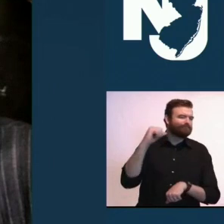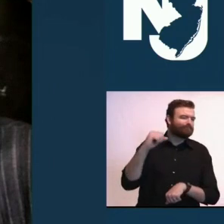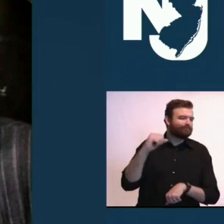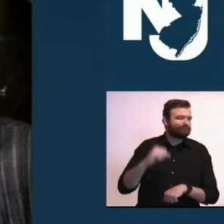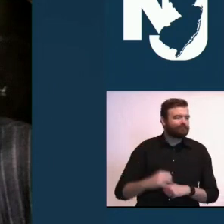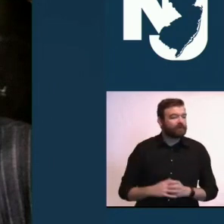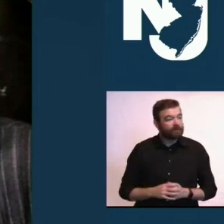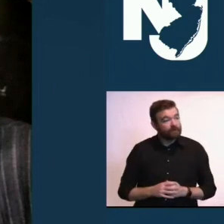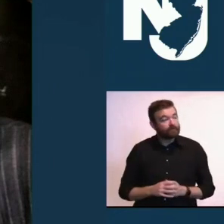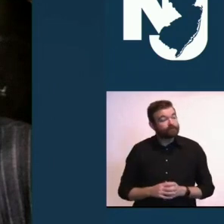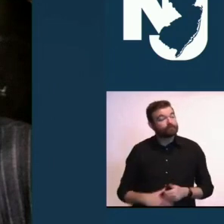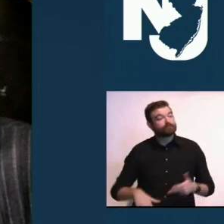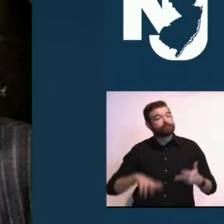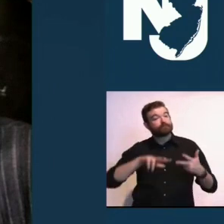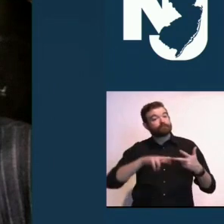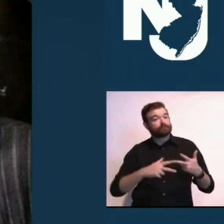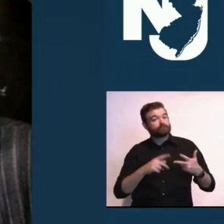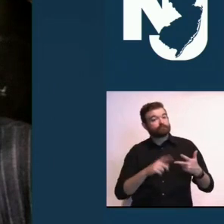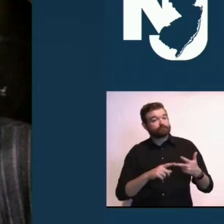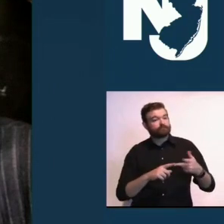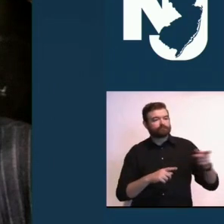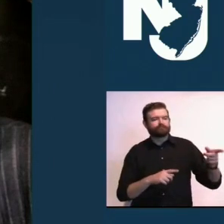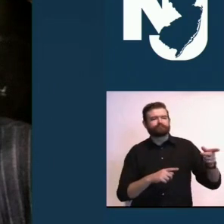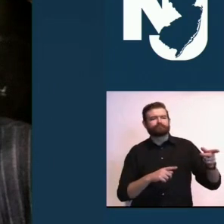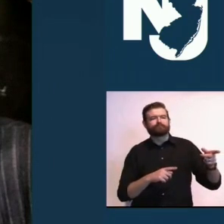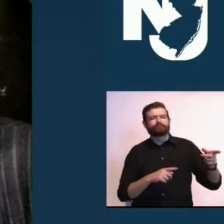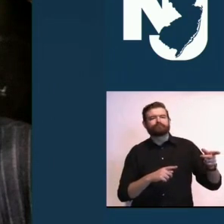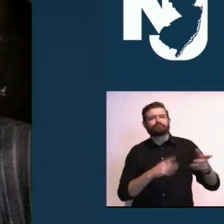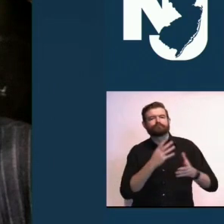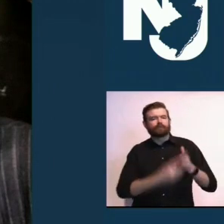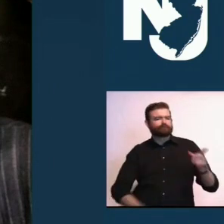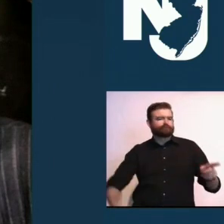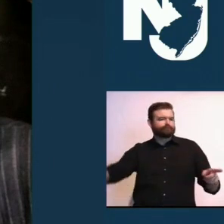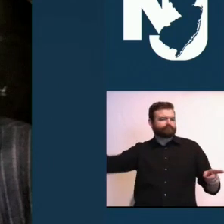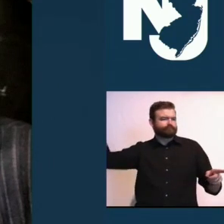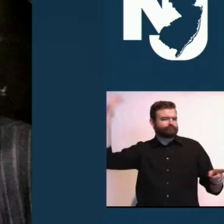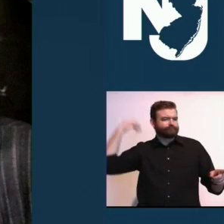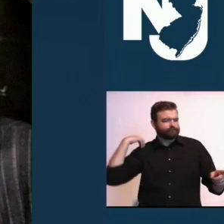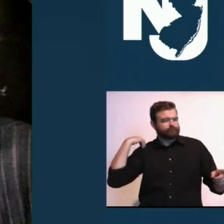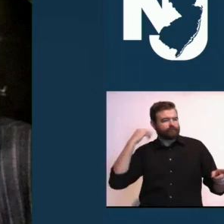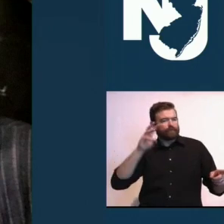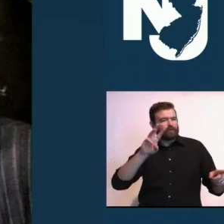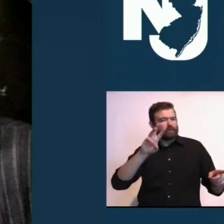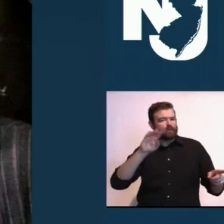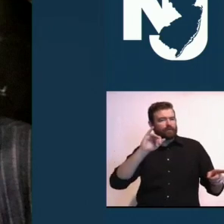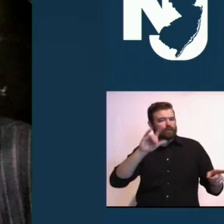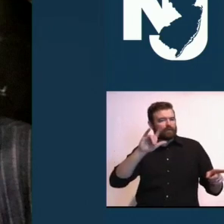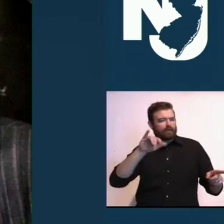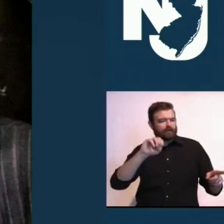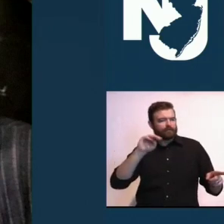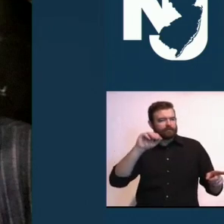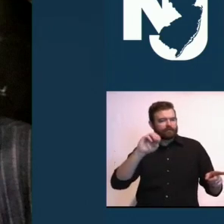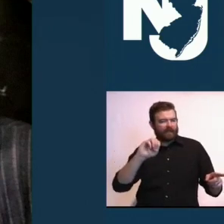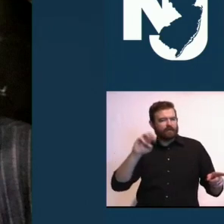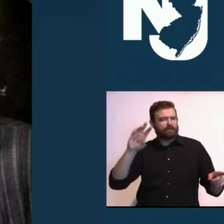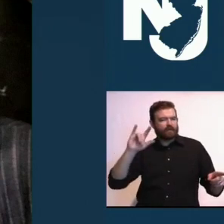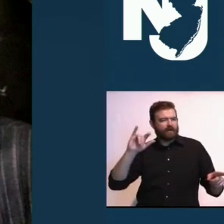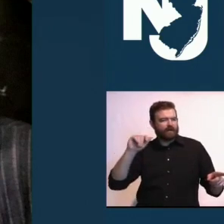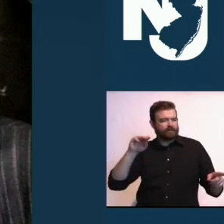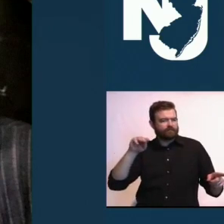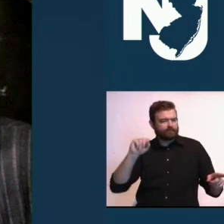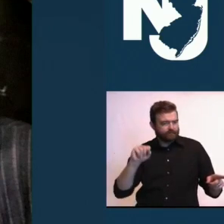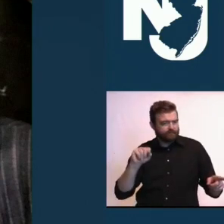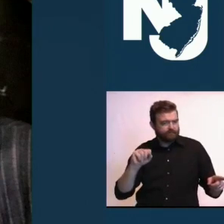pandemic, Ewing Township's legend on the right, Willie Mae Williams, Miss May, and she was 81. Look at that smile,